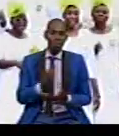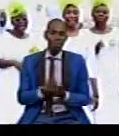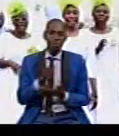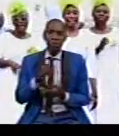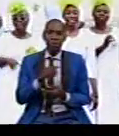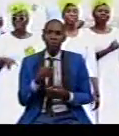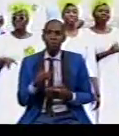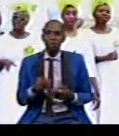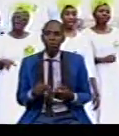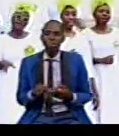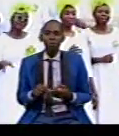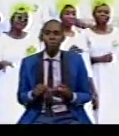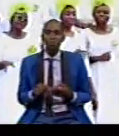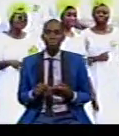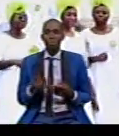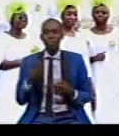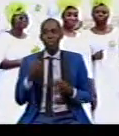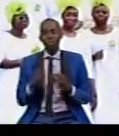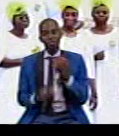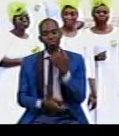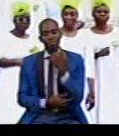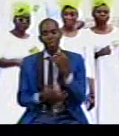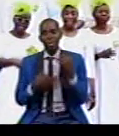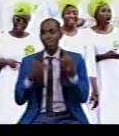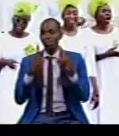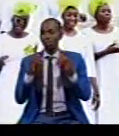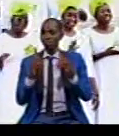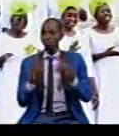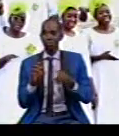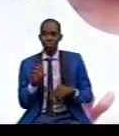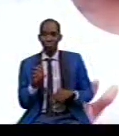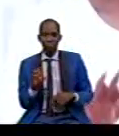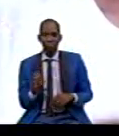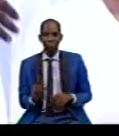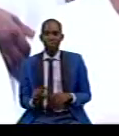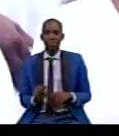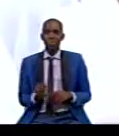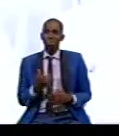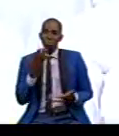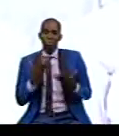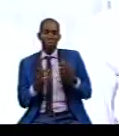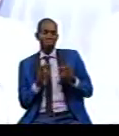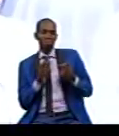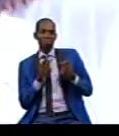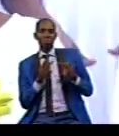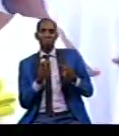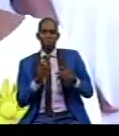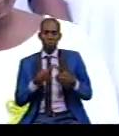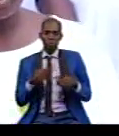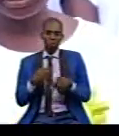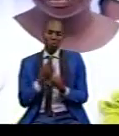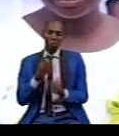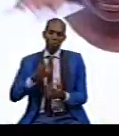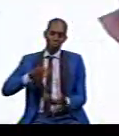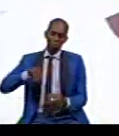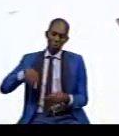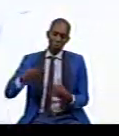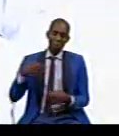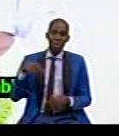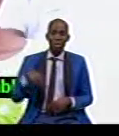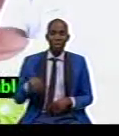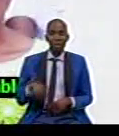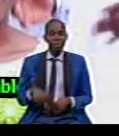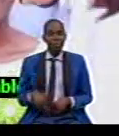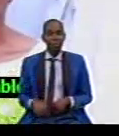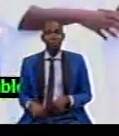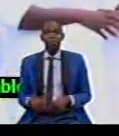repent ye therefore and be comforted, that your sins may be blotted out. If we don't